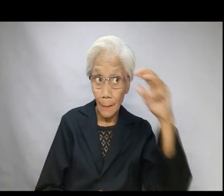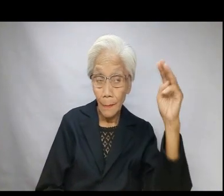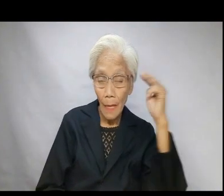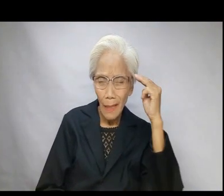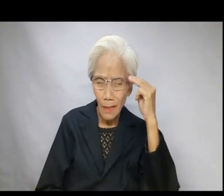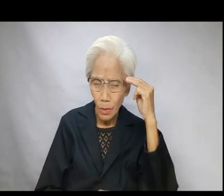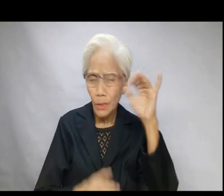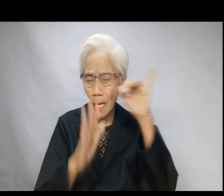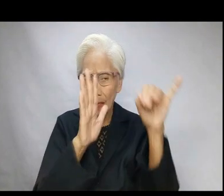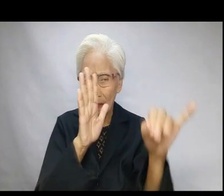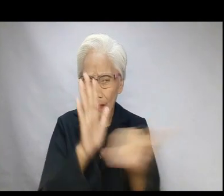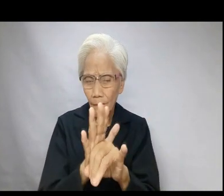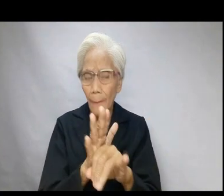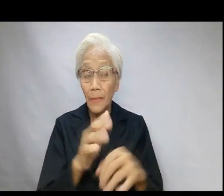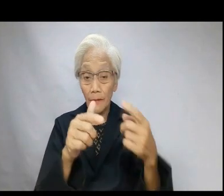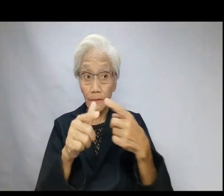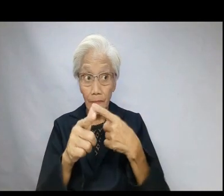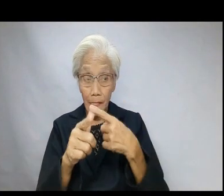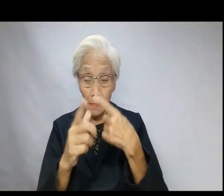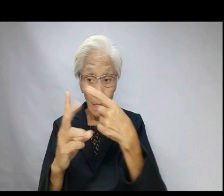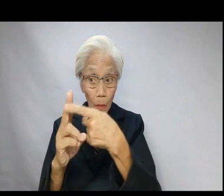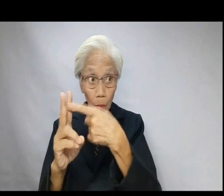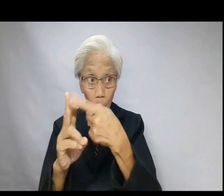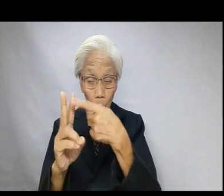Abraham Maslow identifies our first two